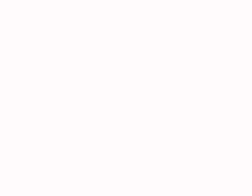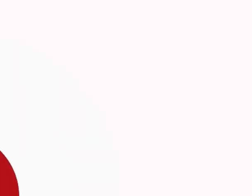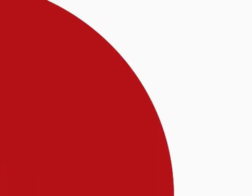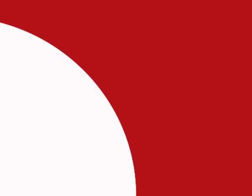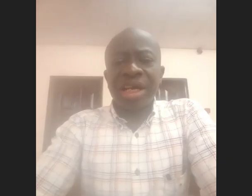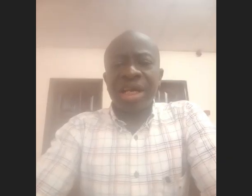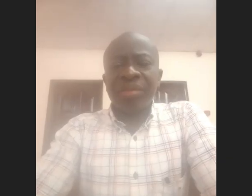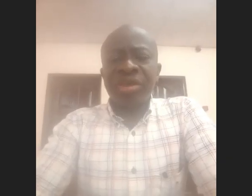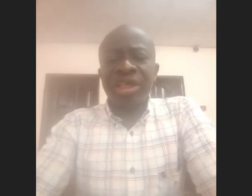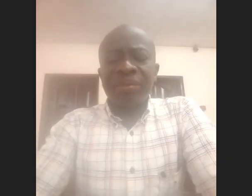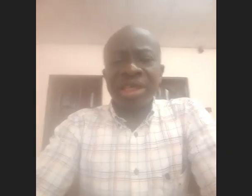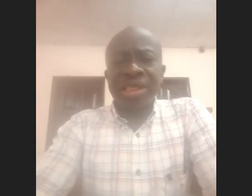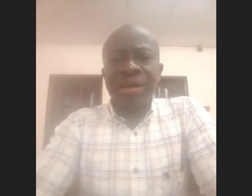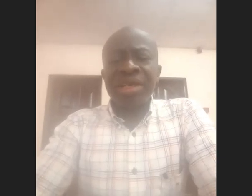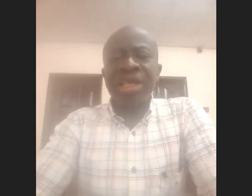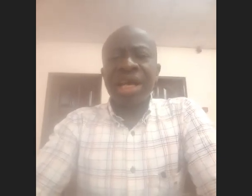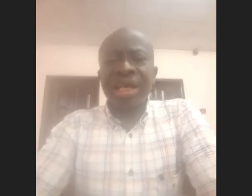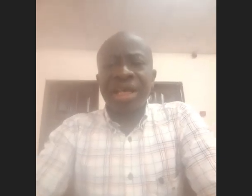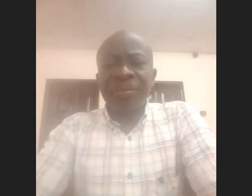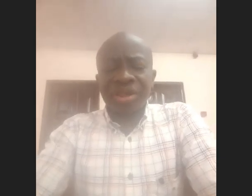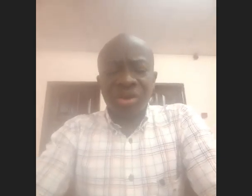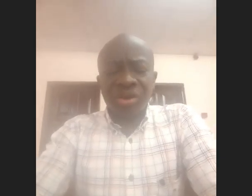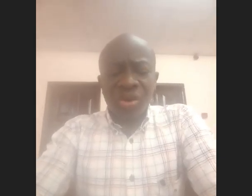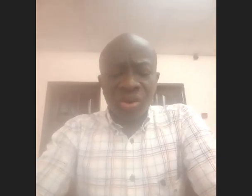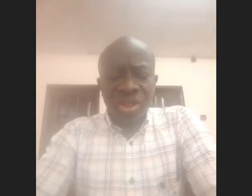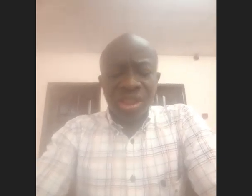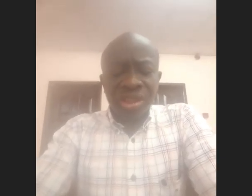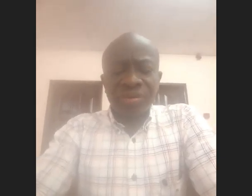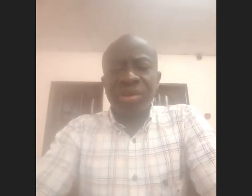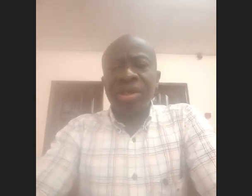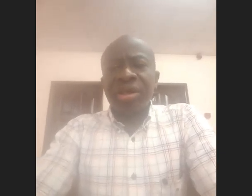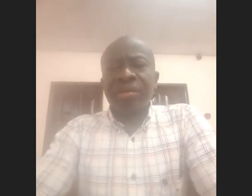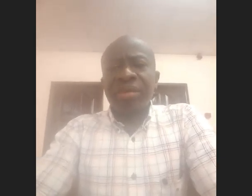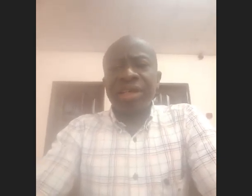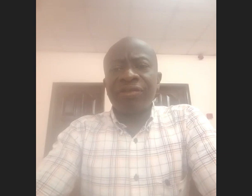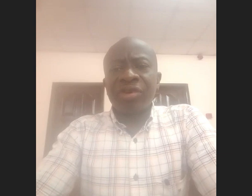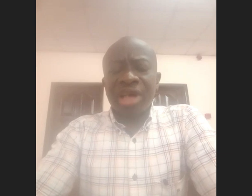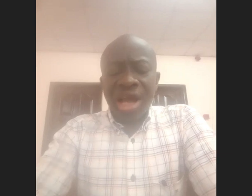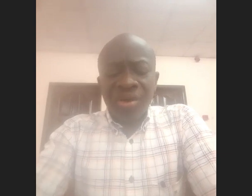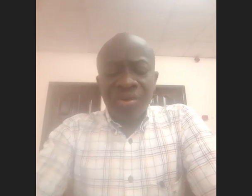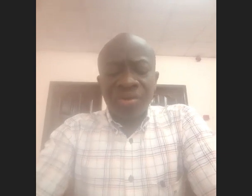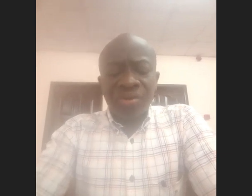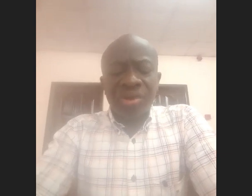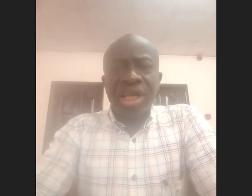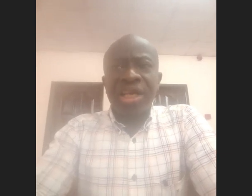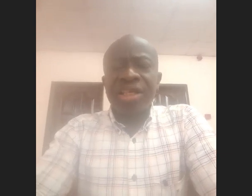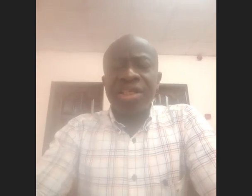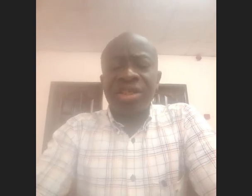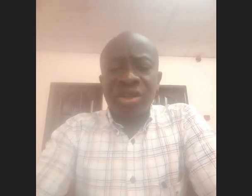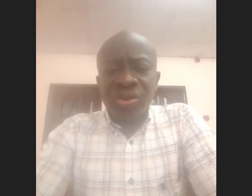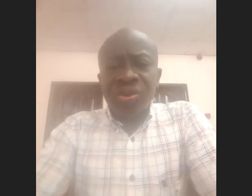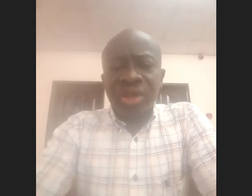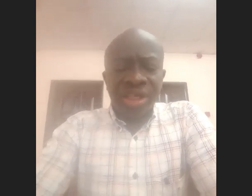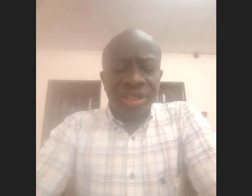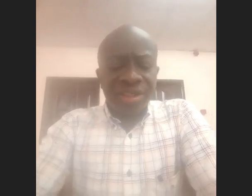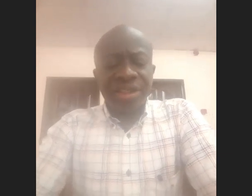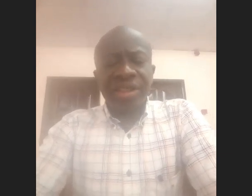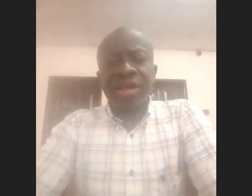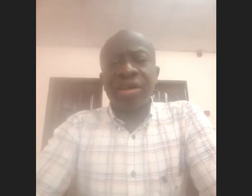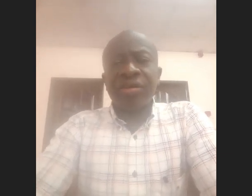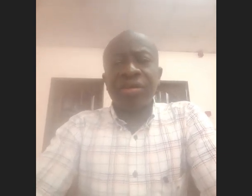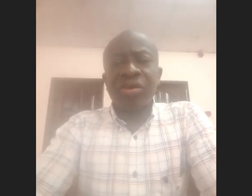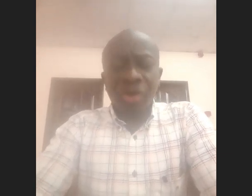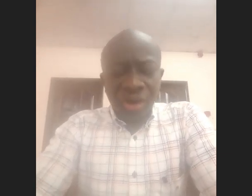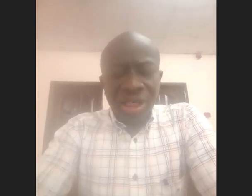ultimately, the matter may end up in court. But for now, the issue